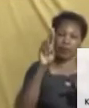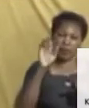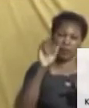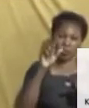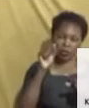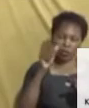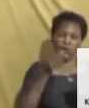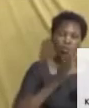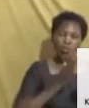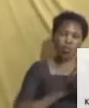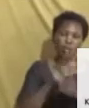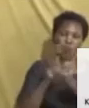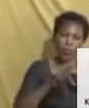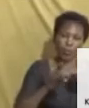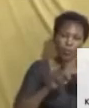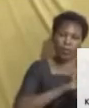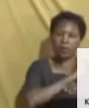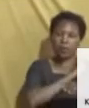constituent power.